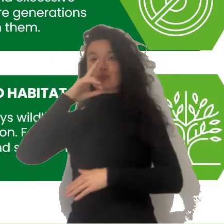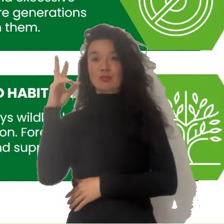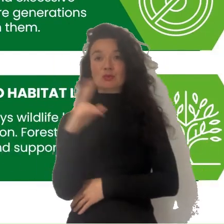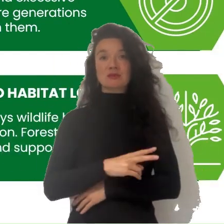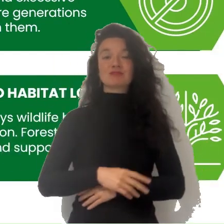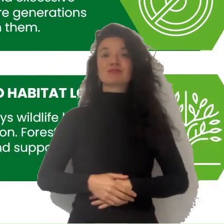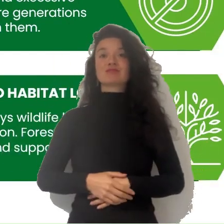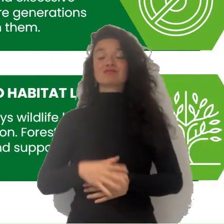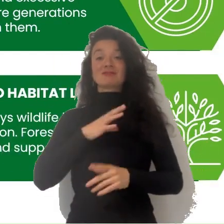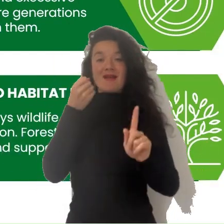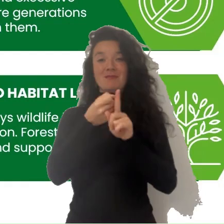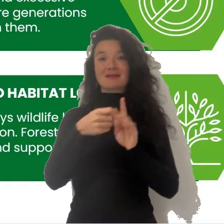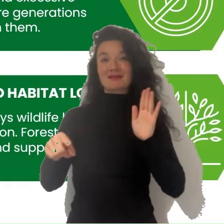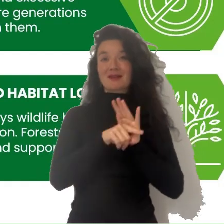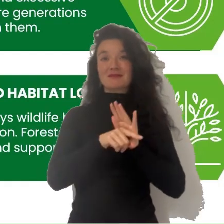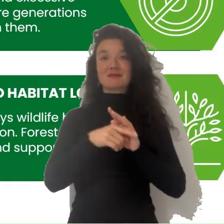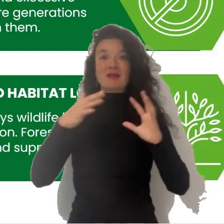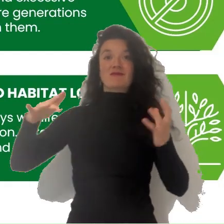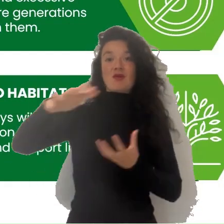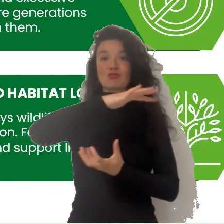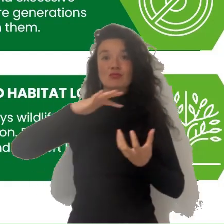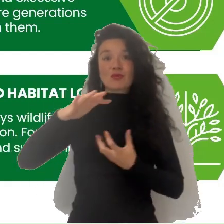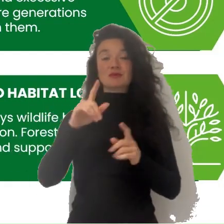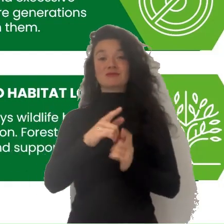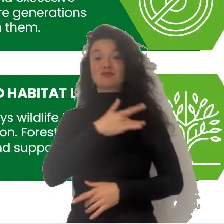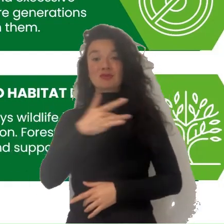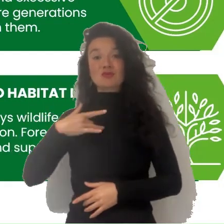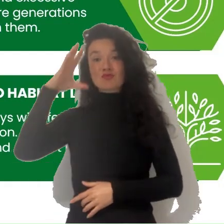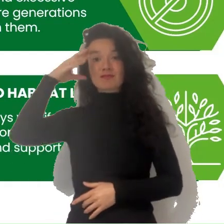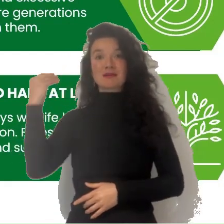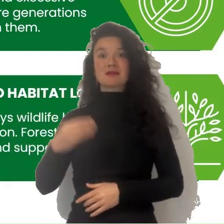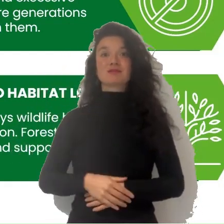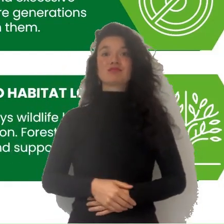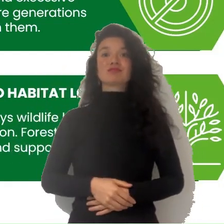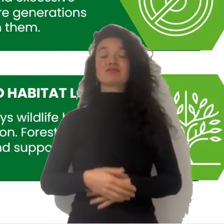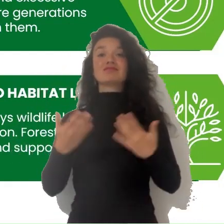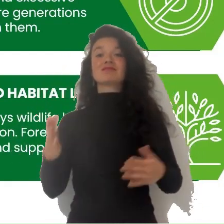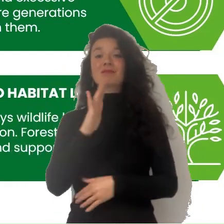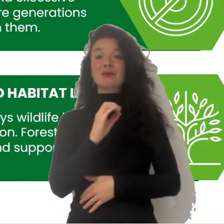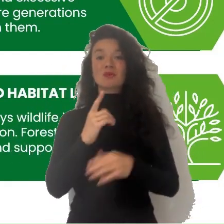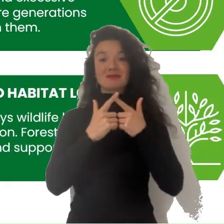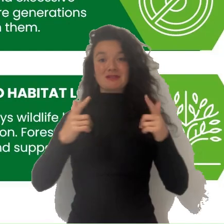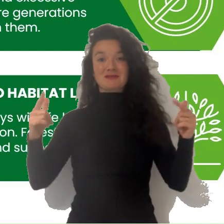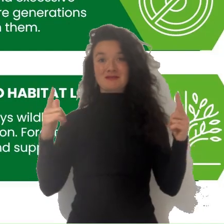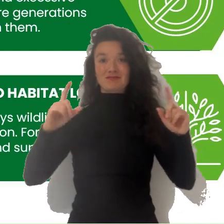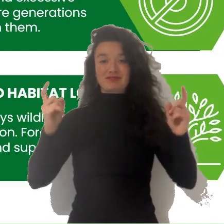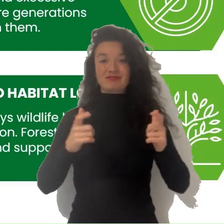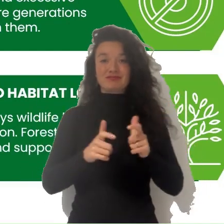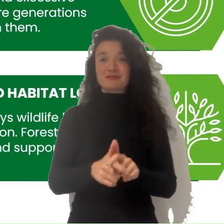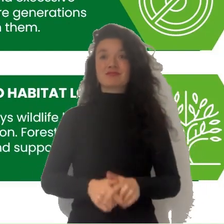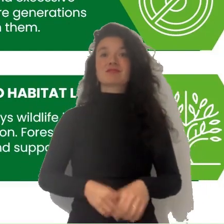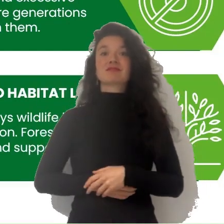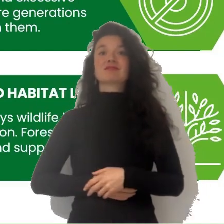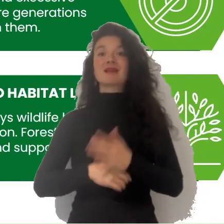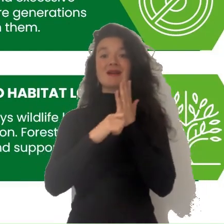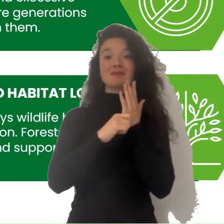and are being destroyed. Healthy ecosystems that provide food, medicine, clean air, and